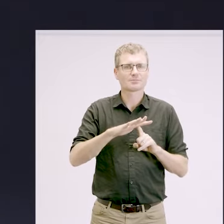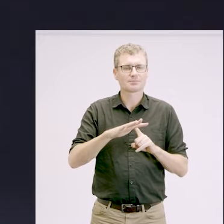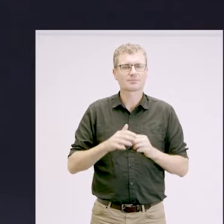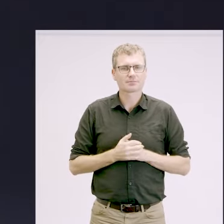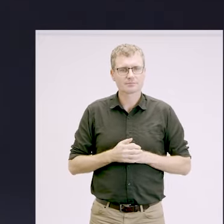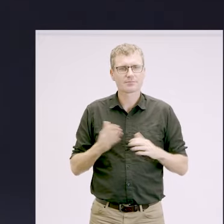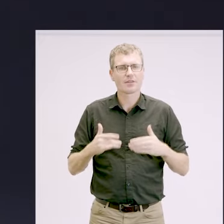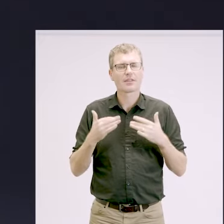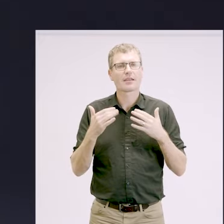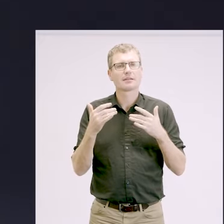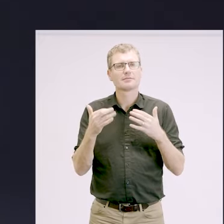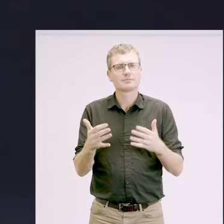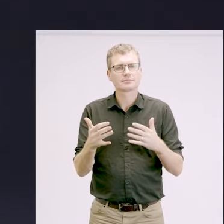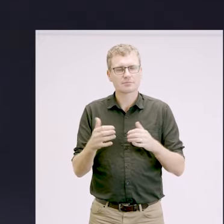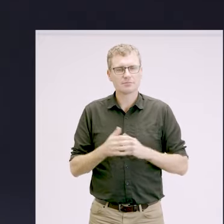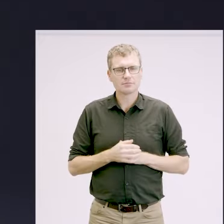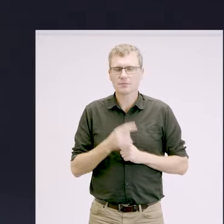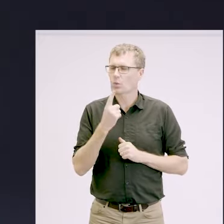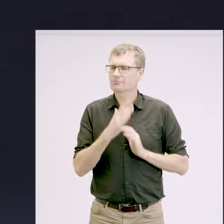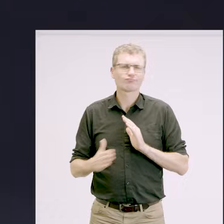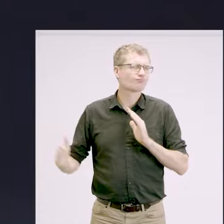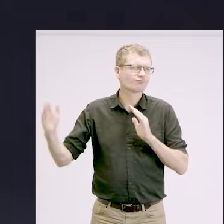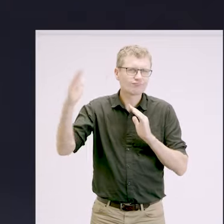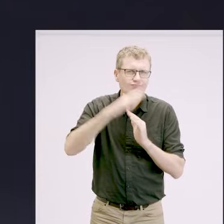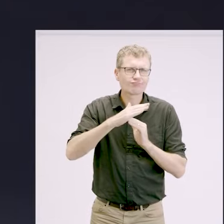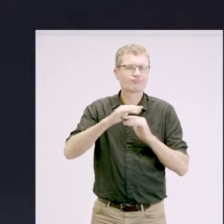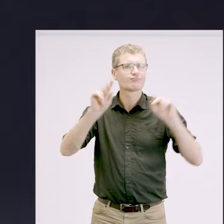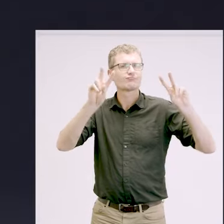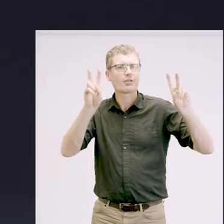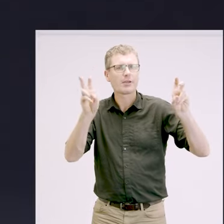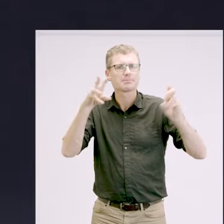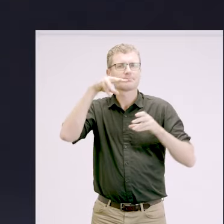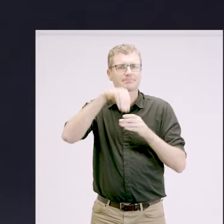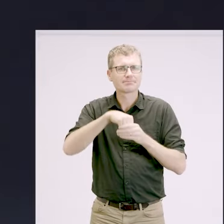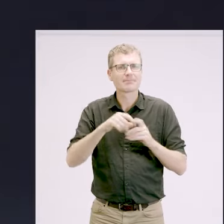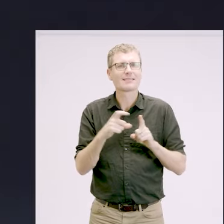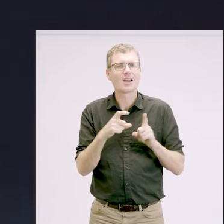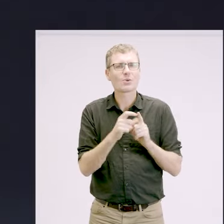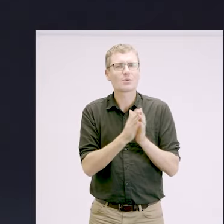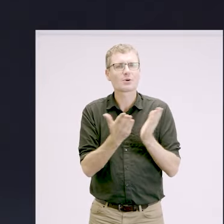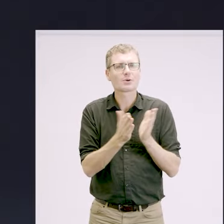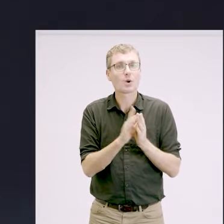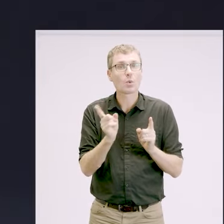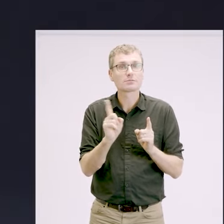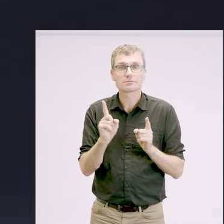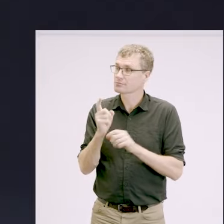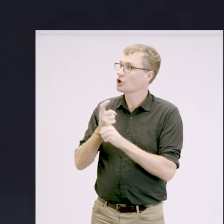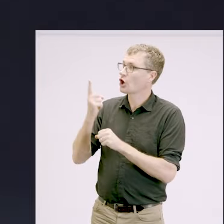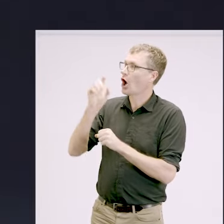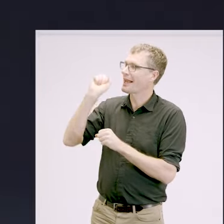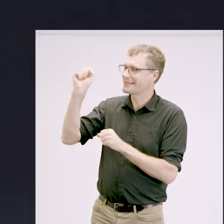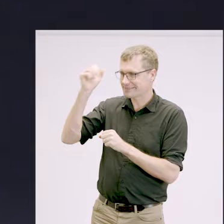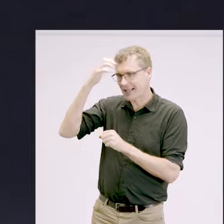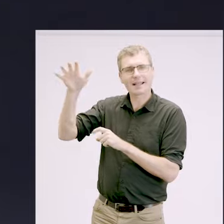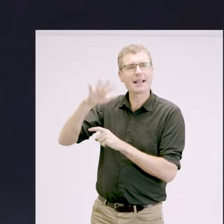current context, right? Which leads us finally, maybe to the theme above all themes in Daniel, which is that God's